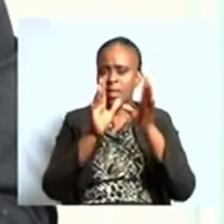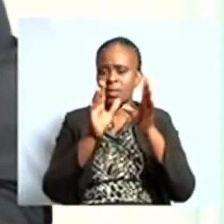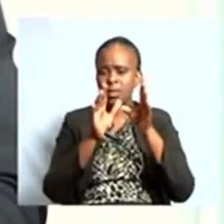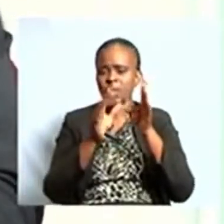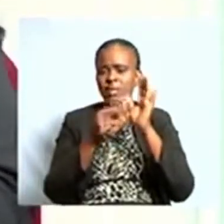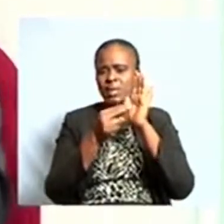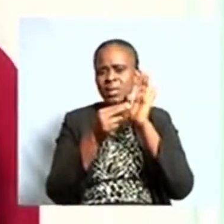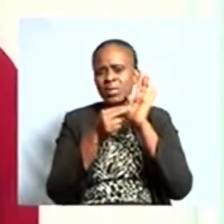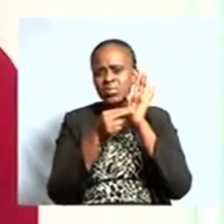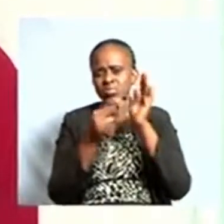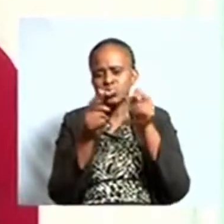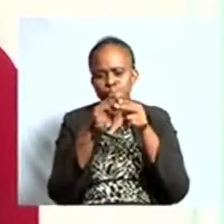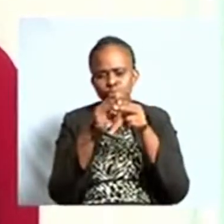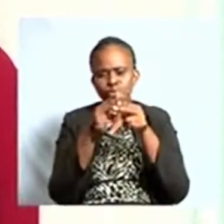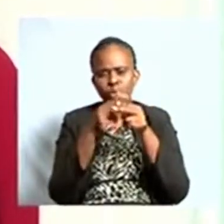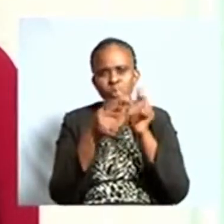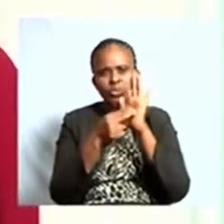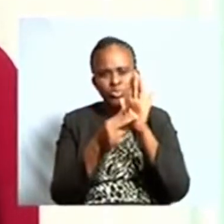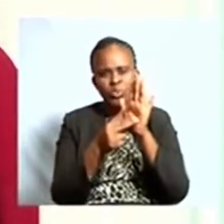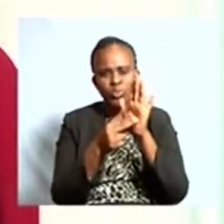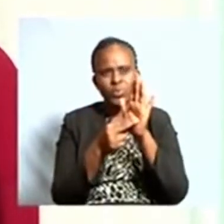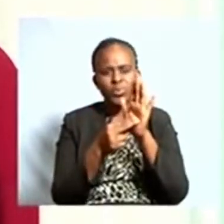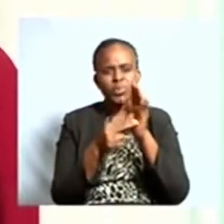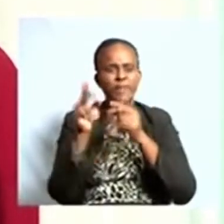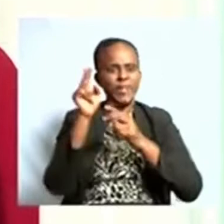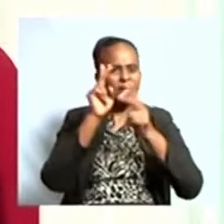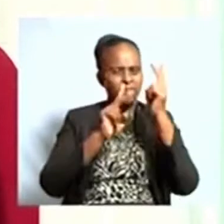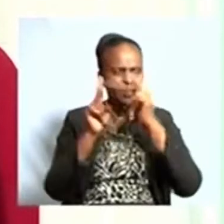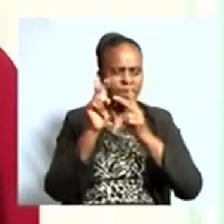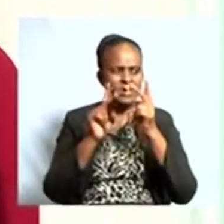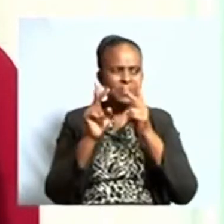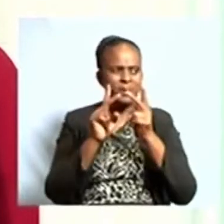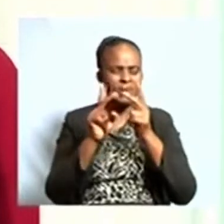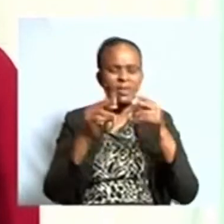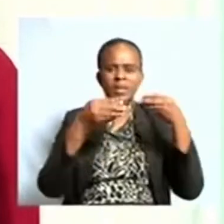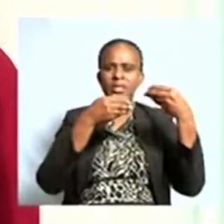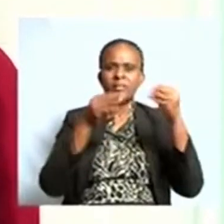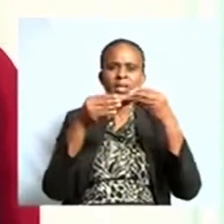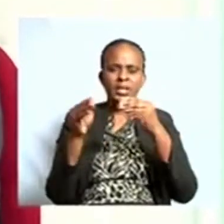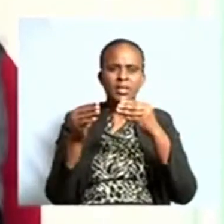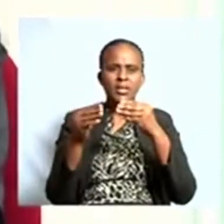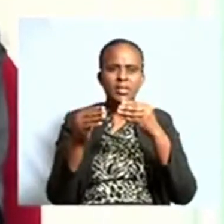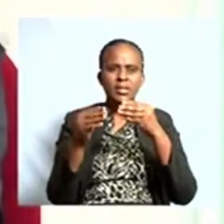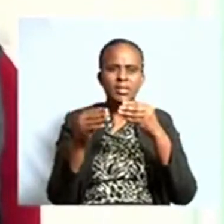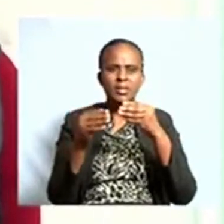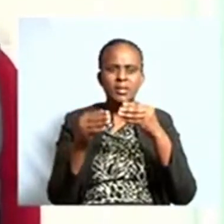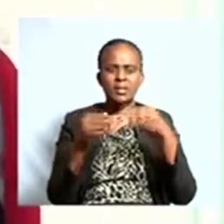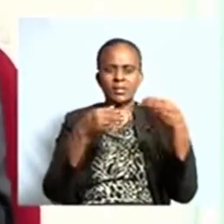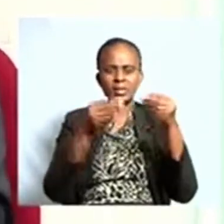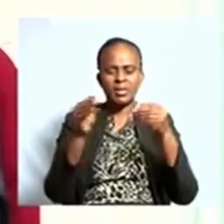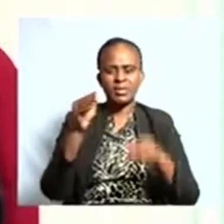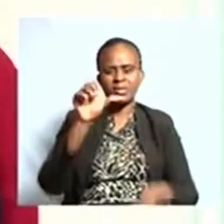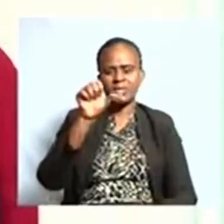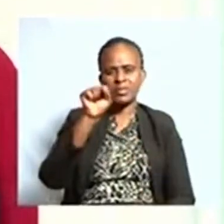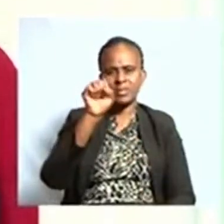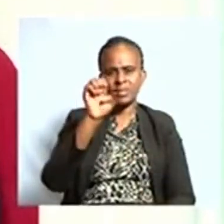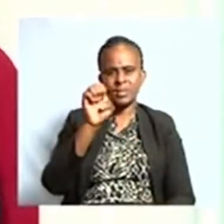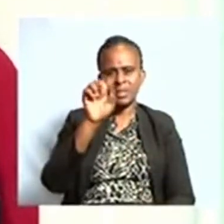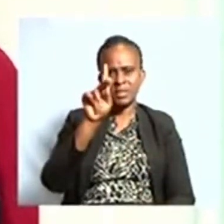just to squeeze in, because we did visit a market, that is Seka Seka Market.